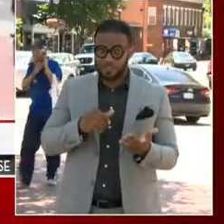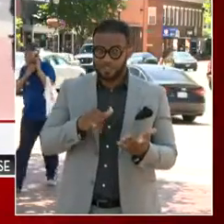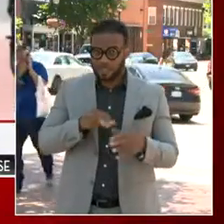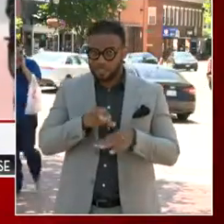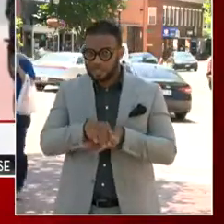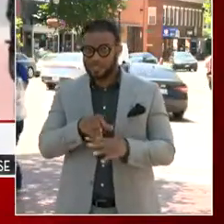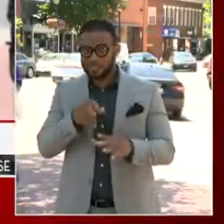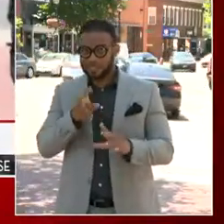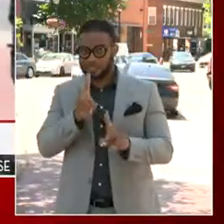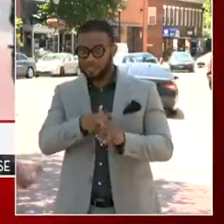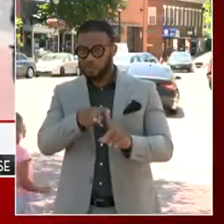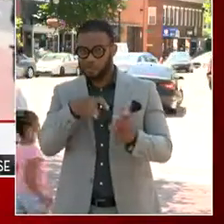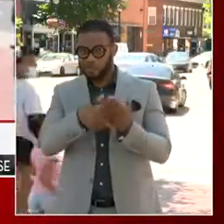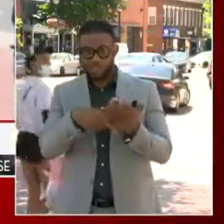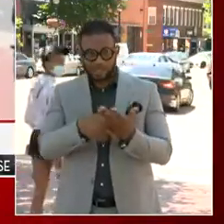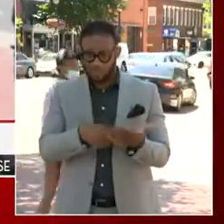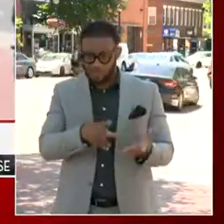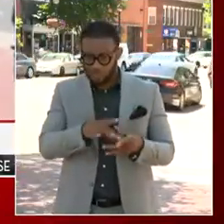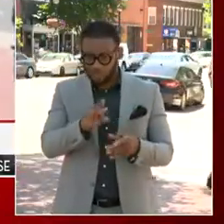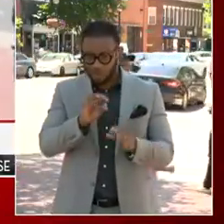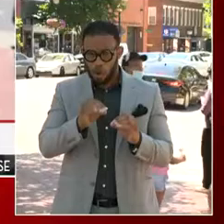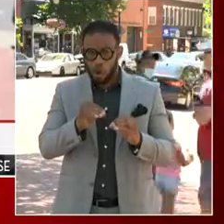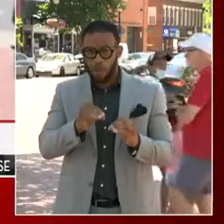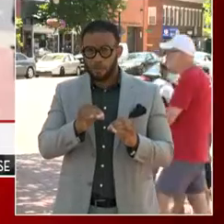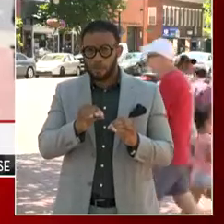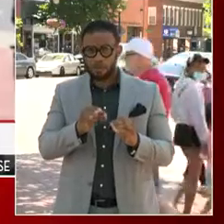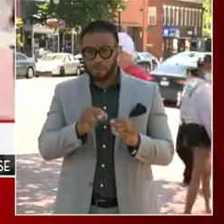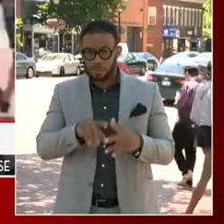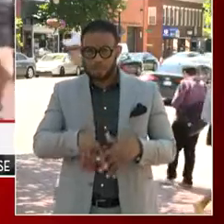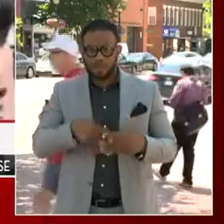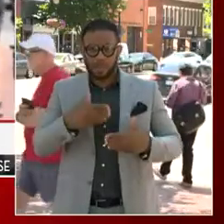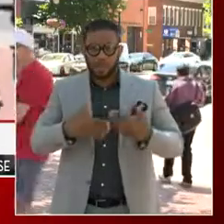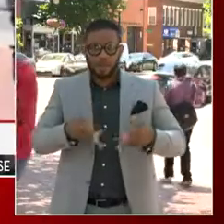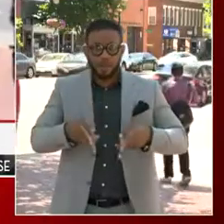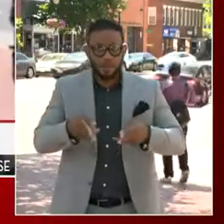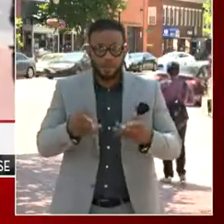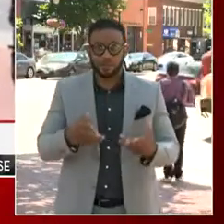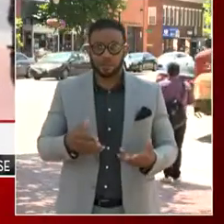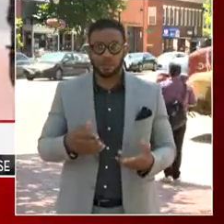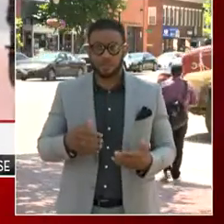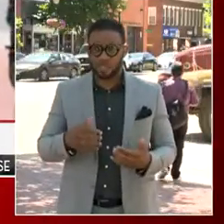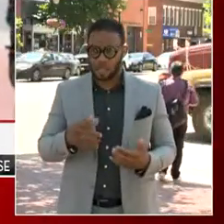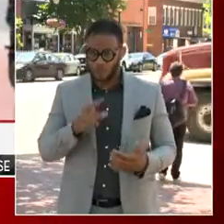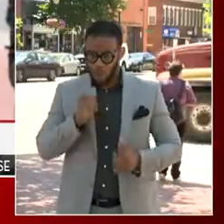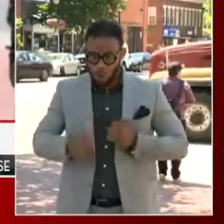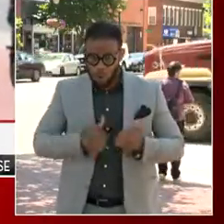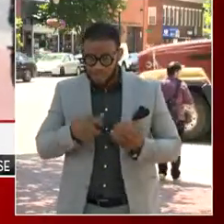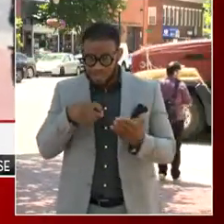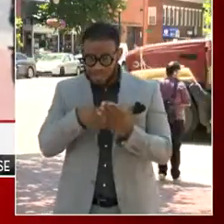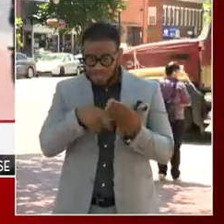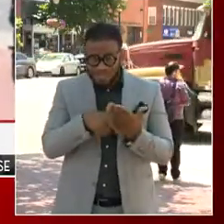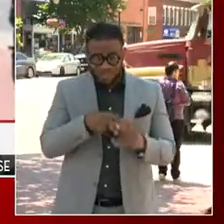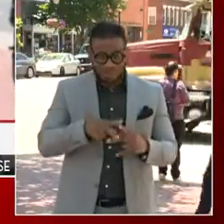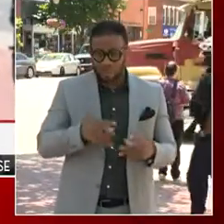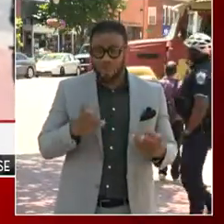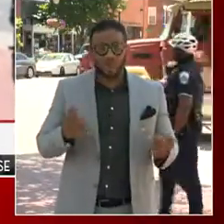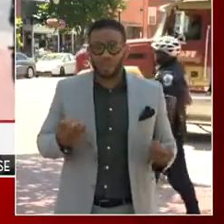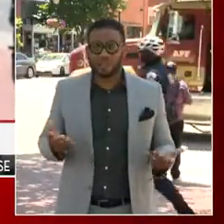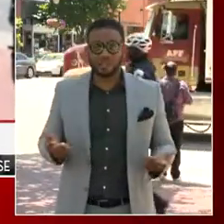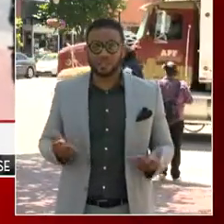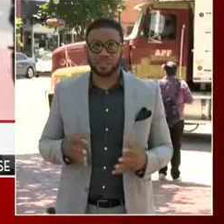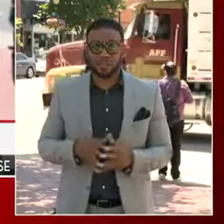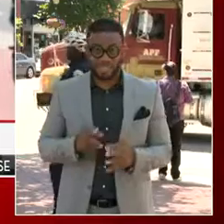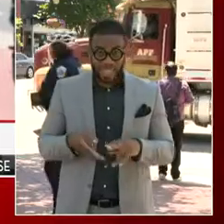tickets. Data your office is releasing shows in the first week of June there's nearly a 300% or